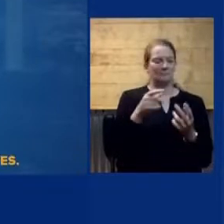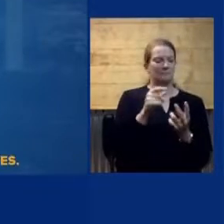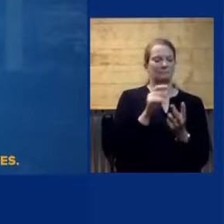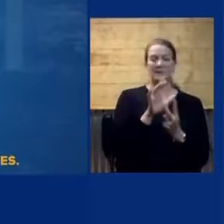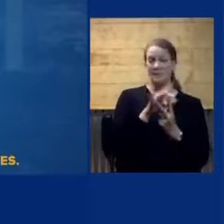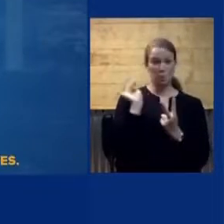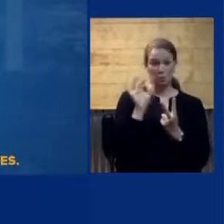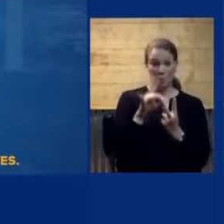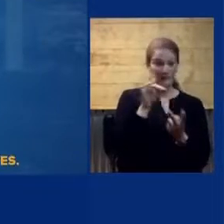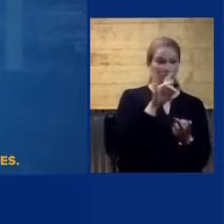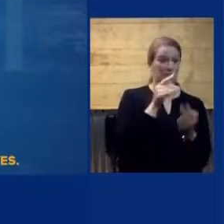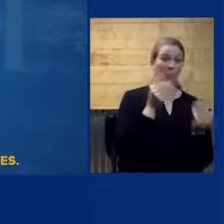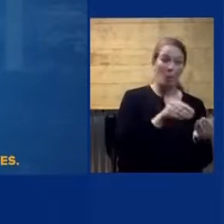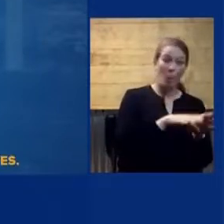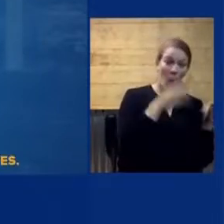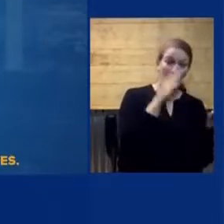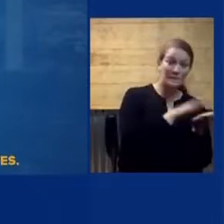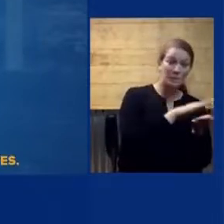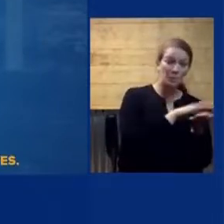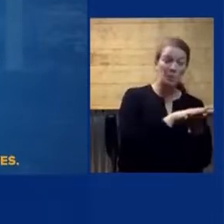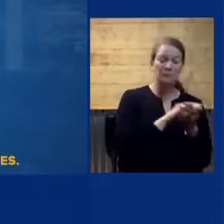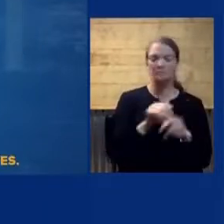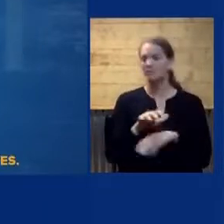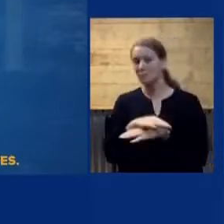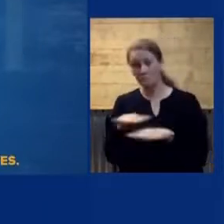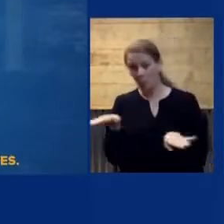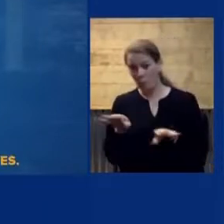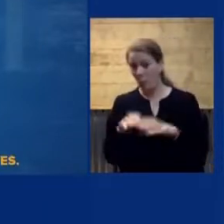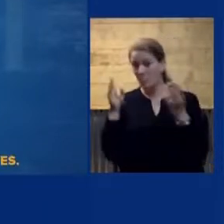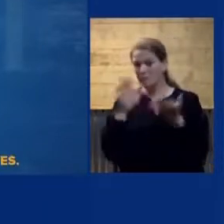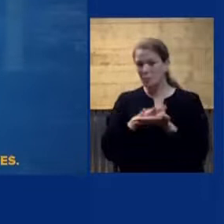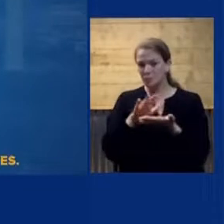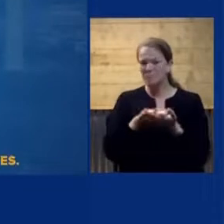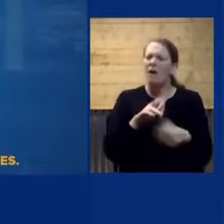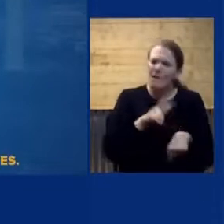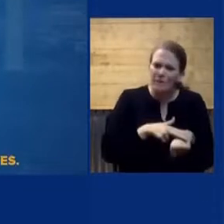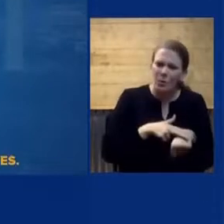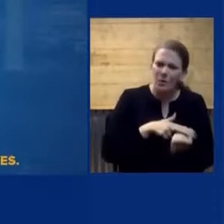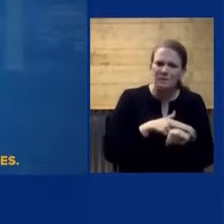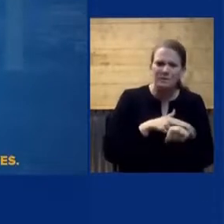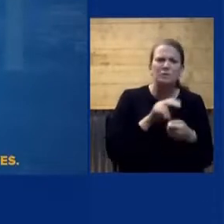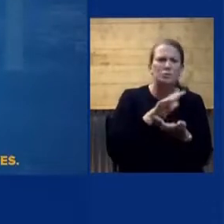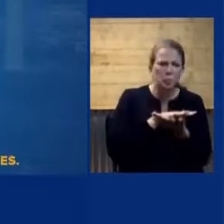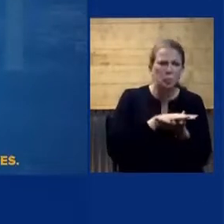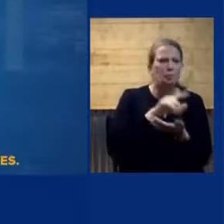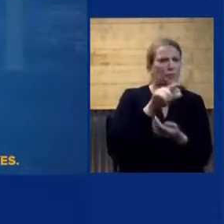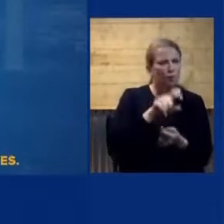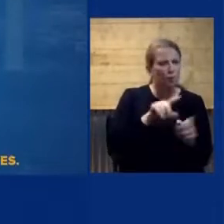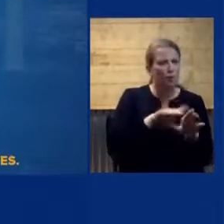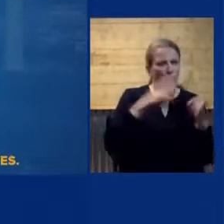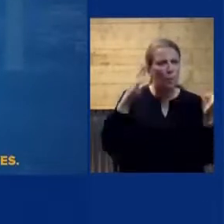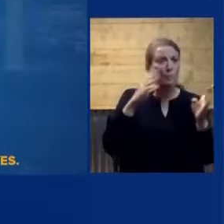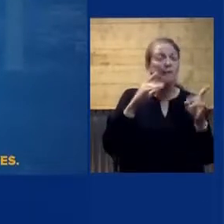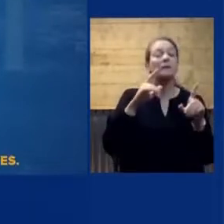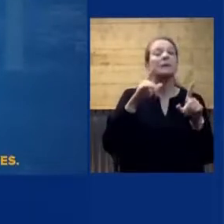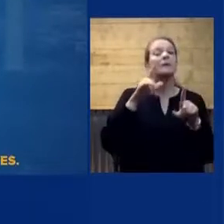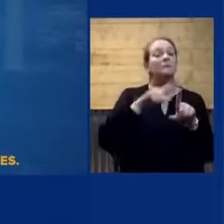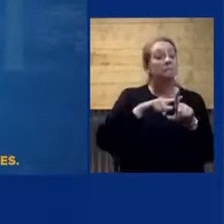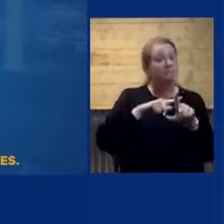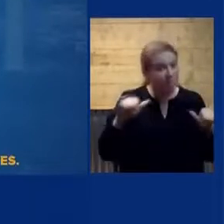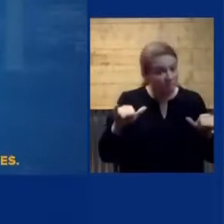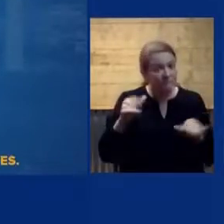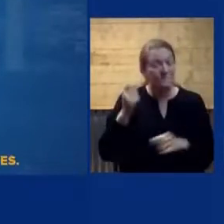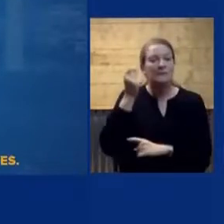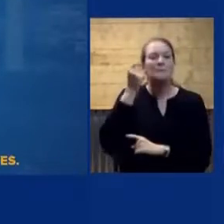schools. Of course, open the schools, just like everybody wanted to open the economy. But be smart about